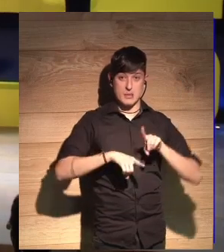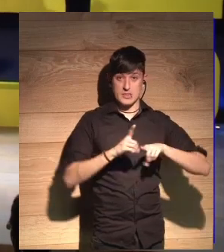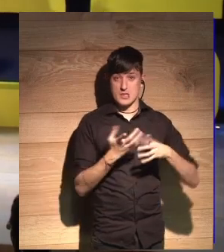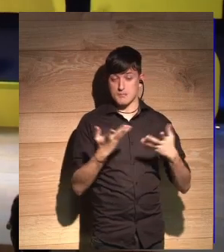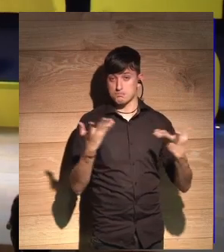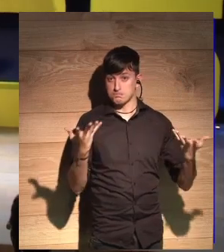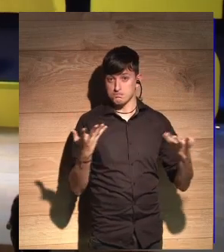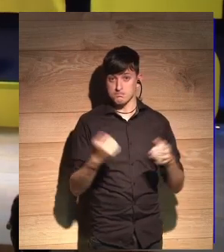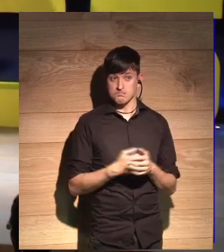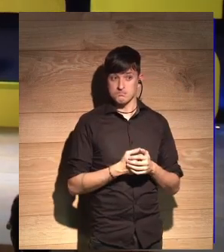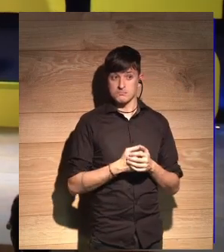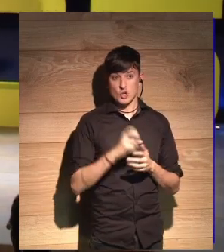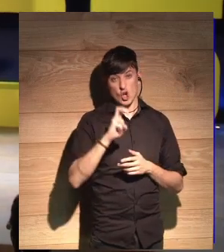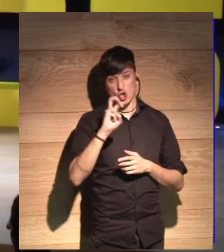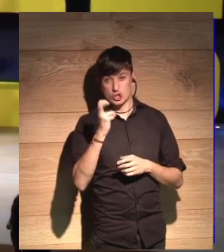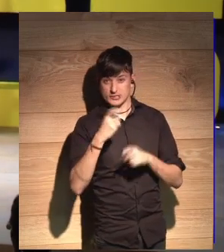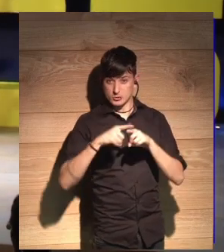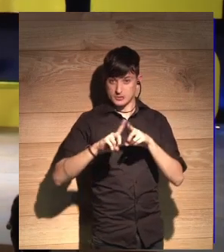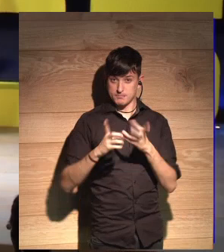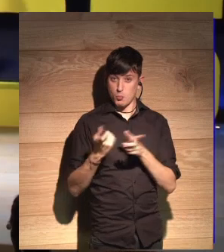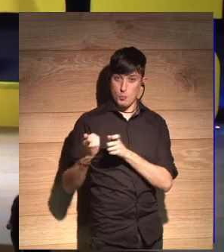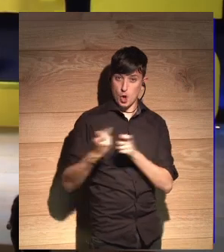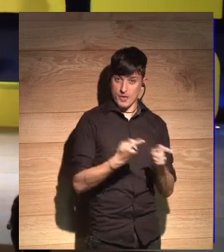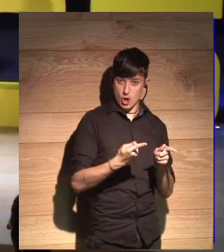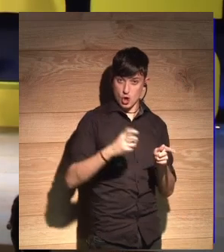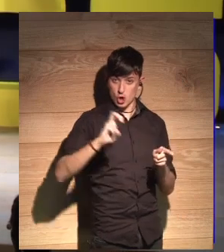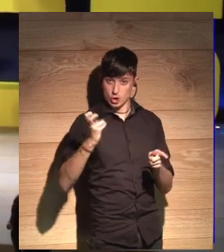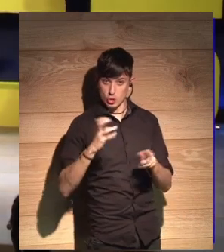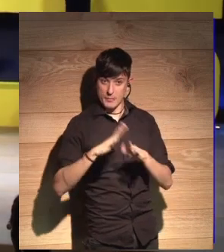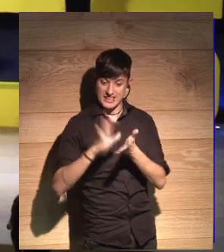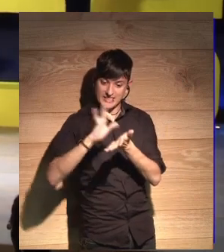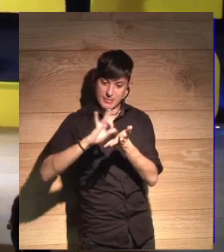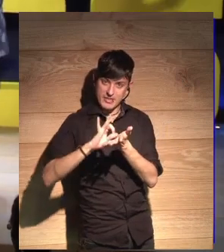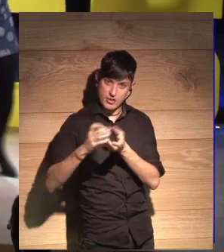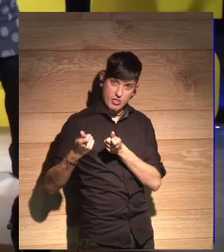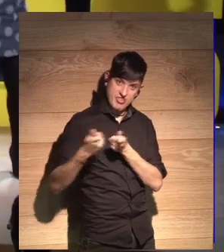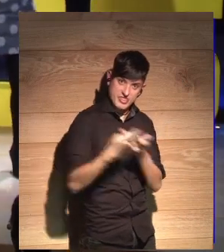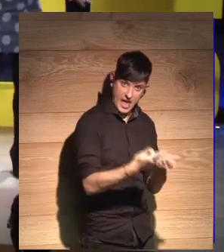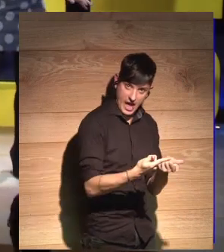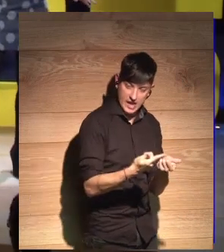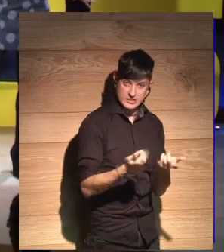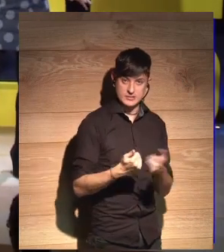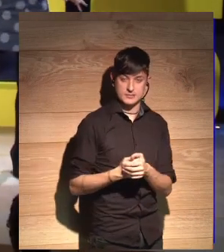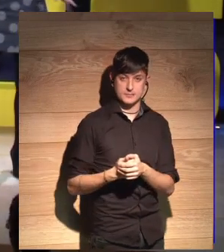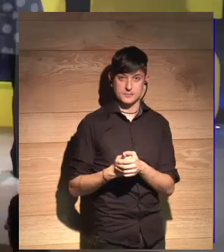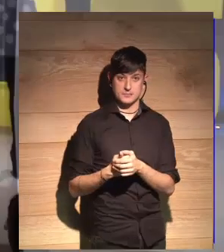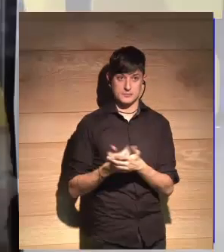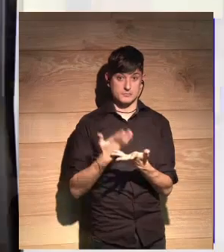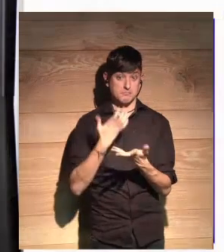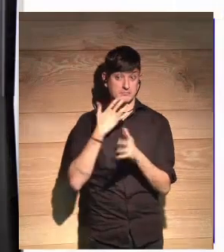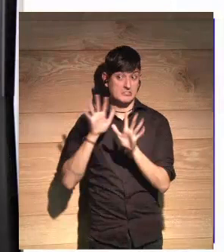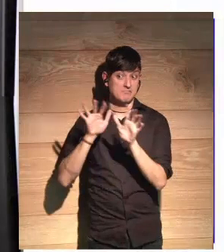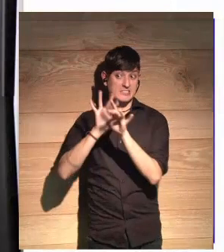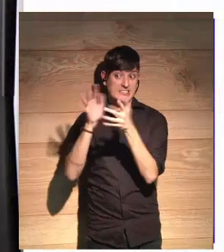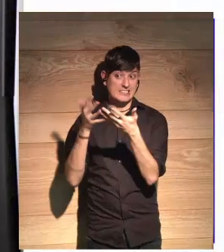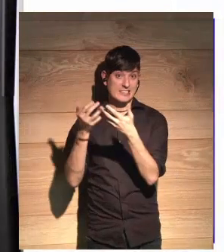PetNet hired to provide their basic service. The server went down and pets were stranded, and owners